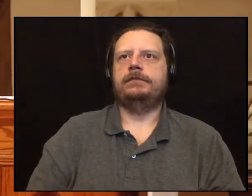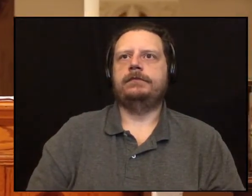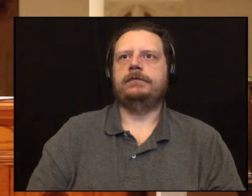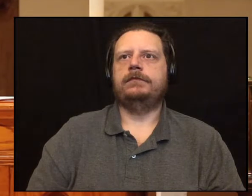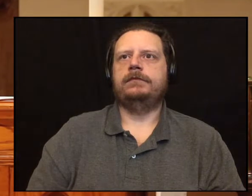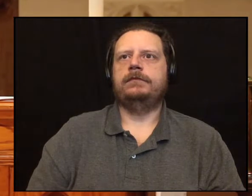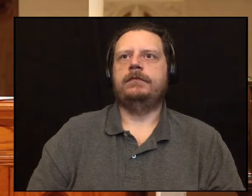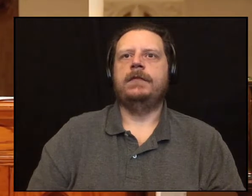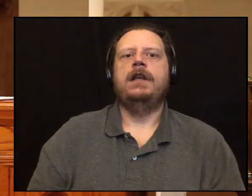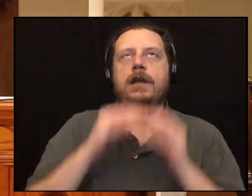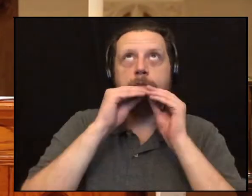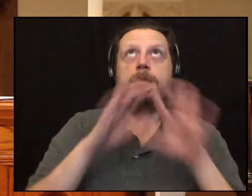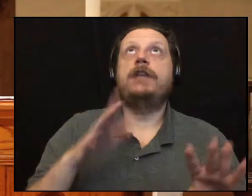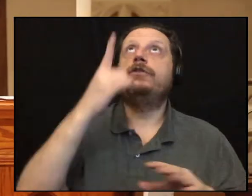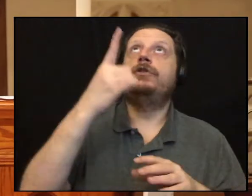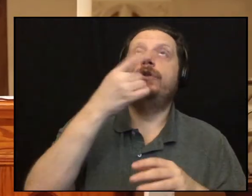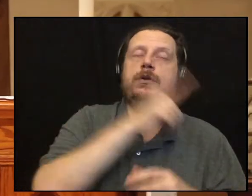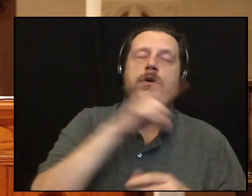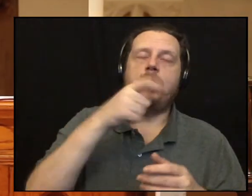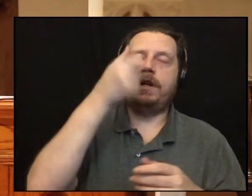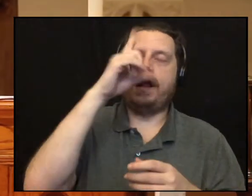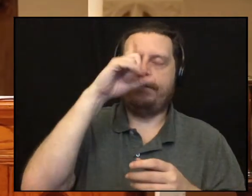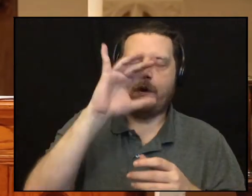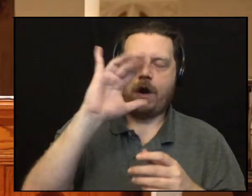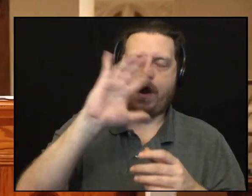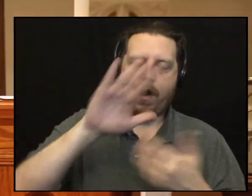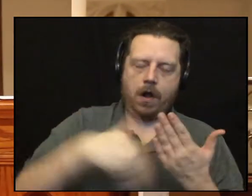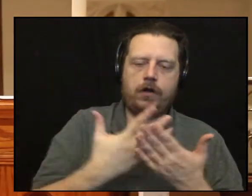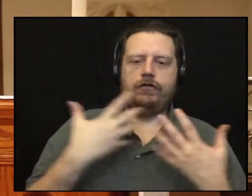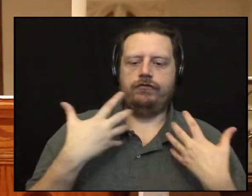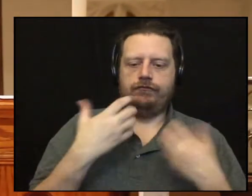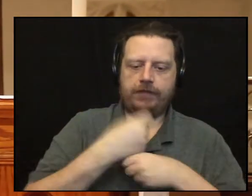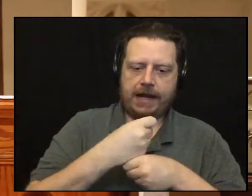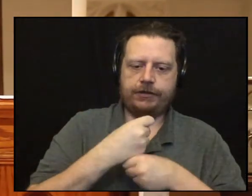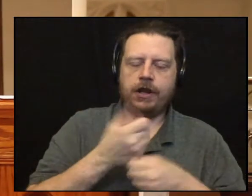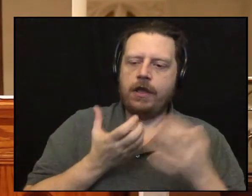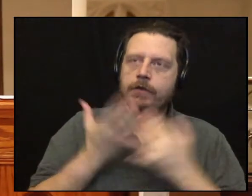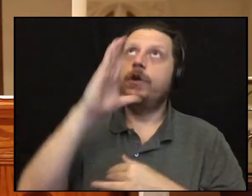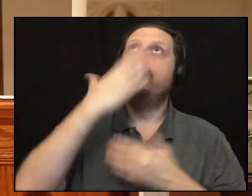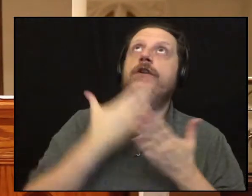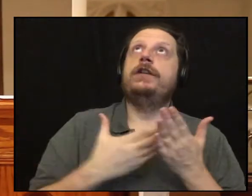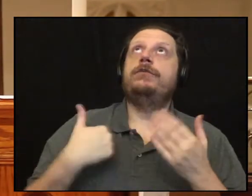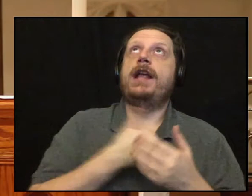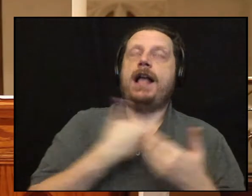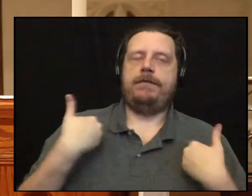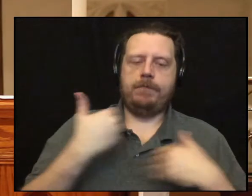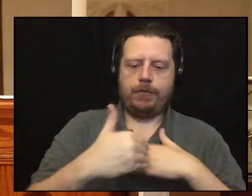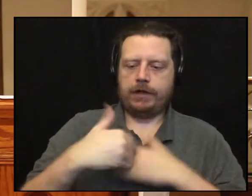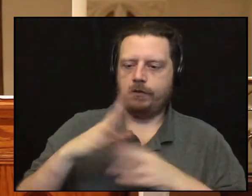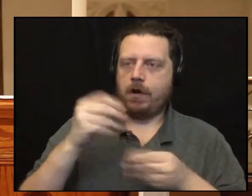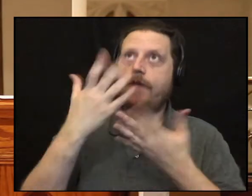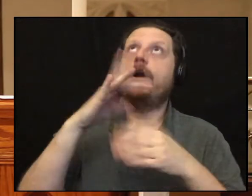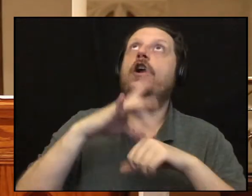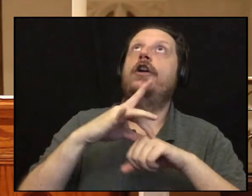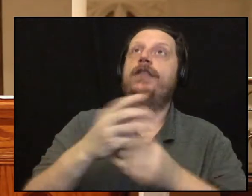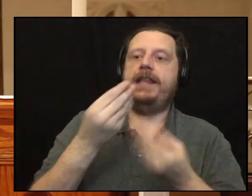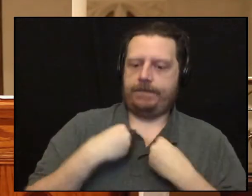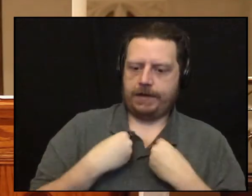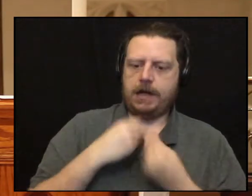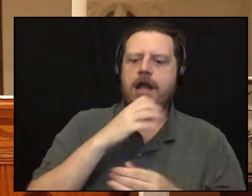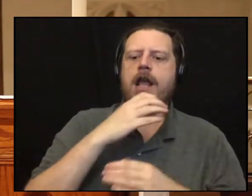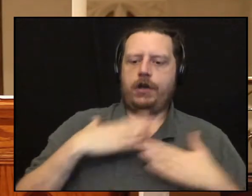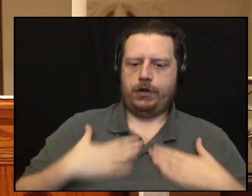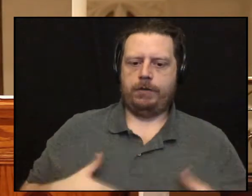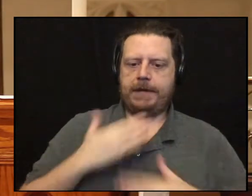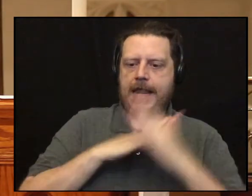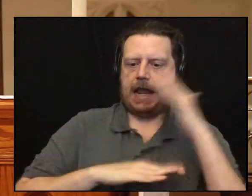Blessed are you, Lord God of all creation. Through your goodness we have this bread to offer, which your earth has given and human hands have